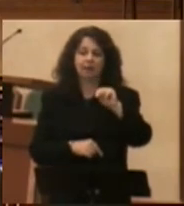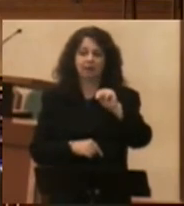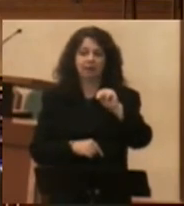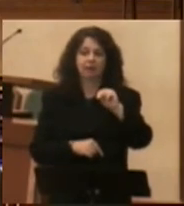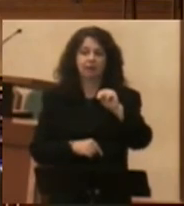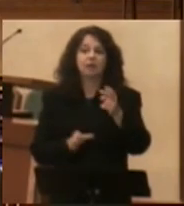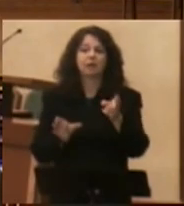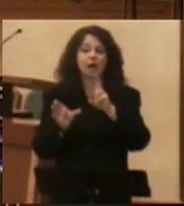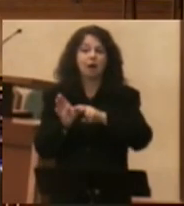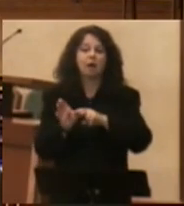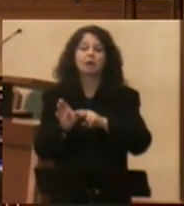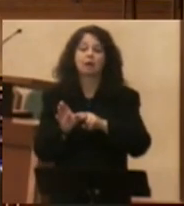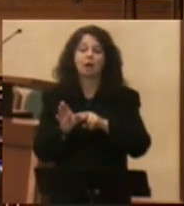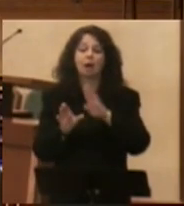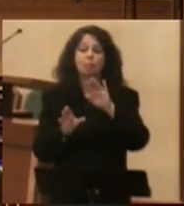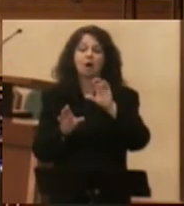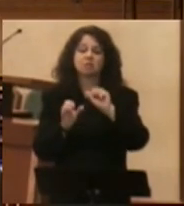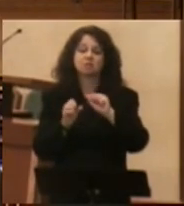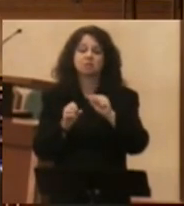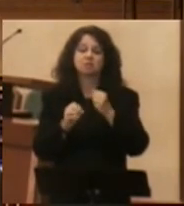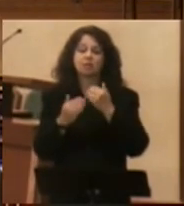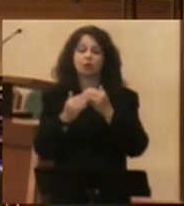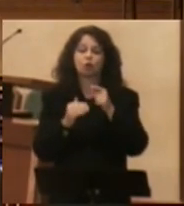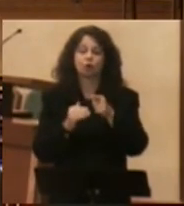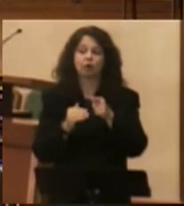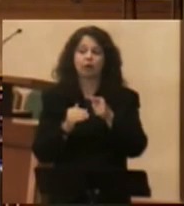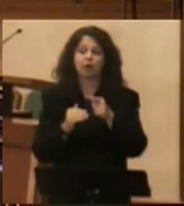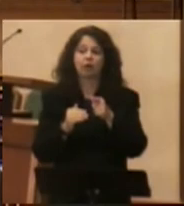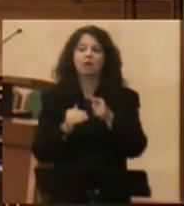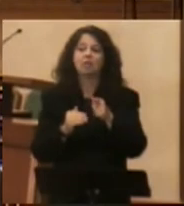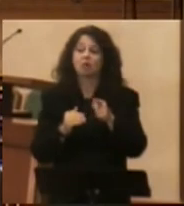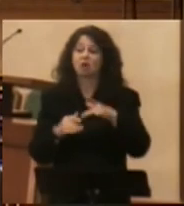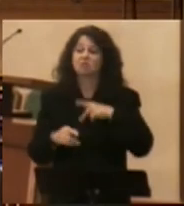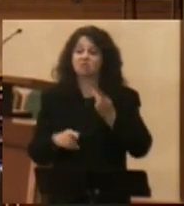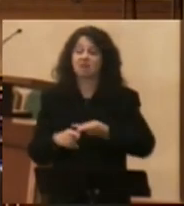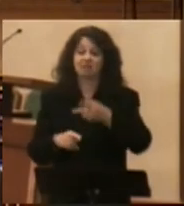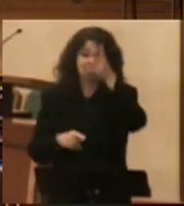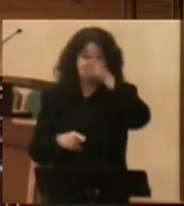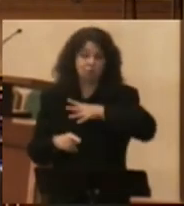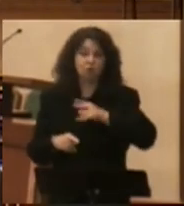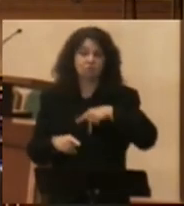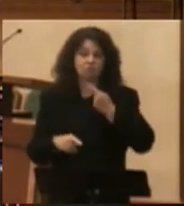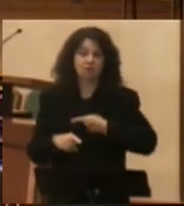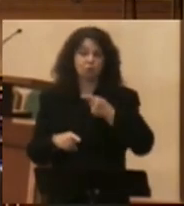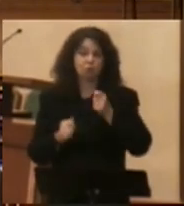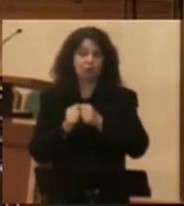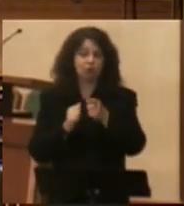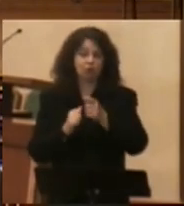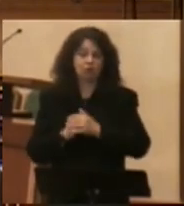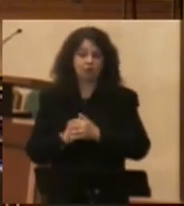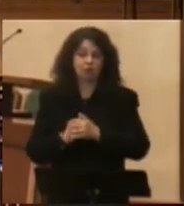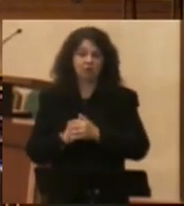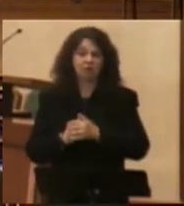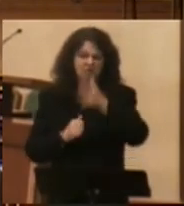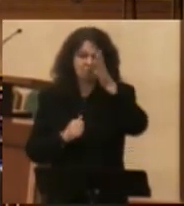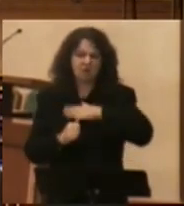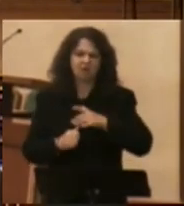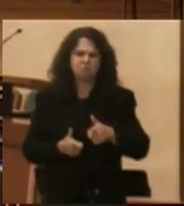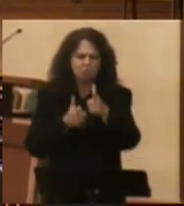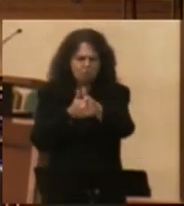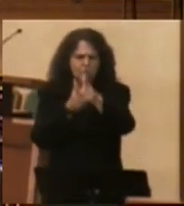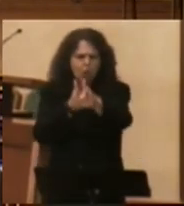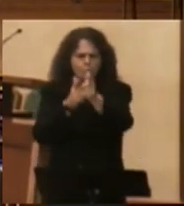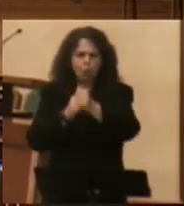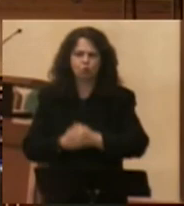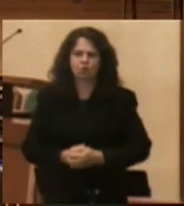her in the head point blank. Of course, the bullet should have killed her. It did not.